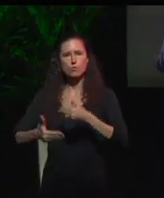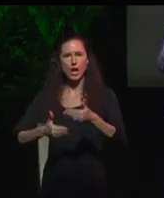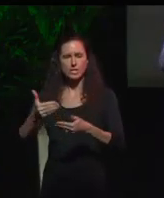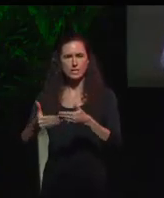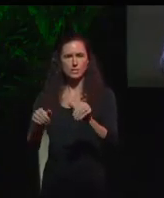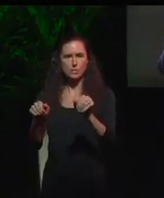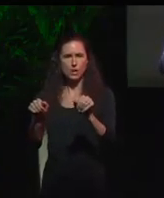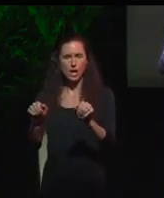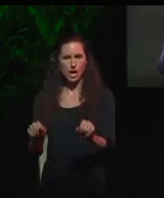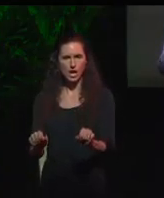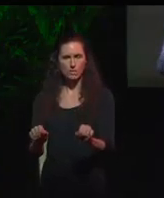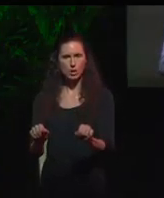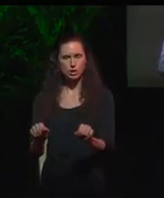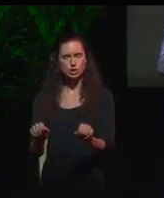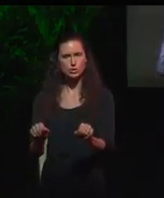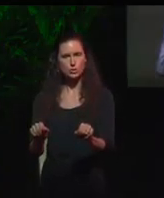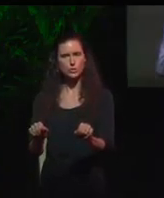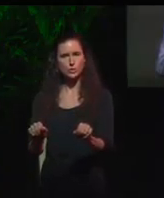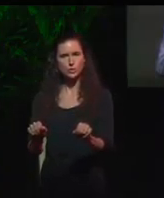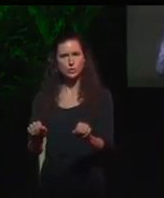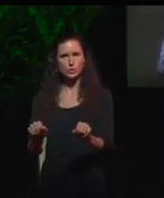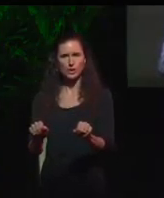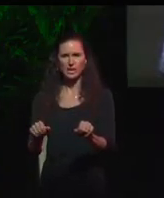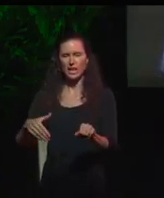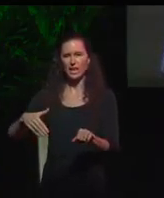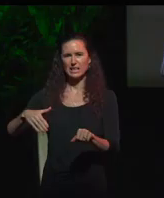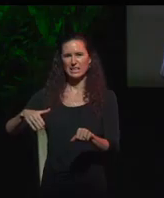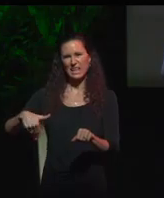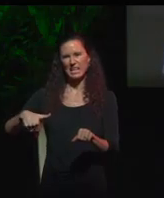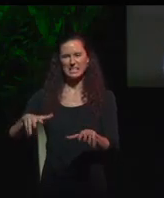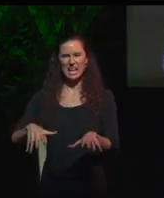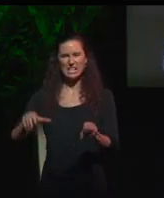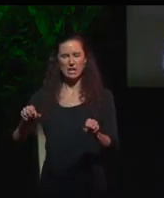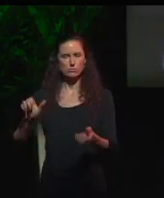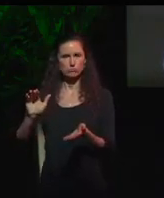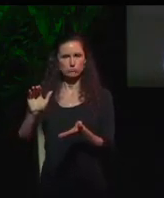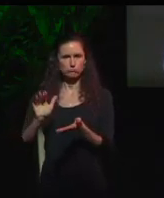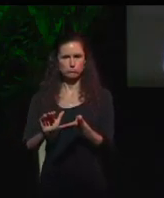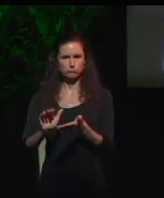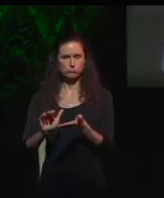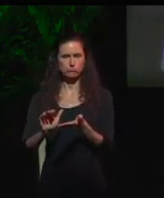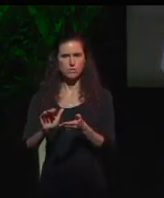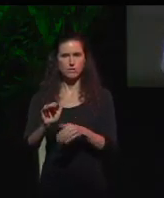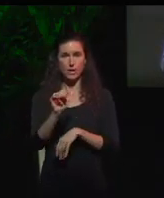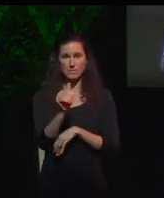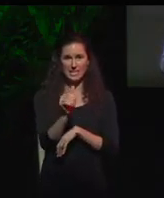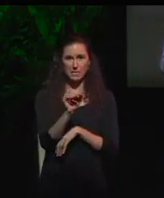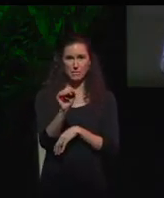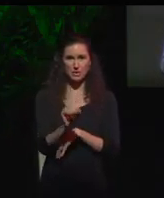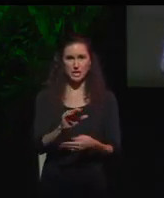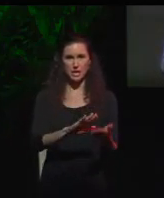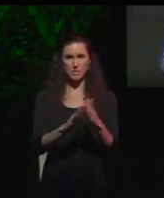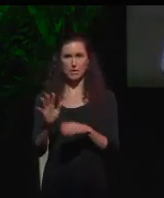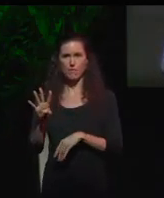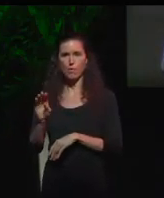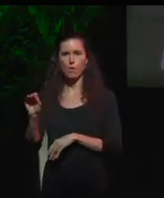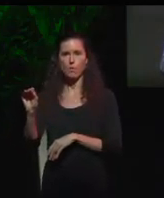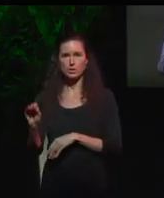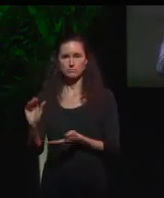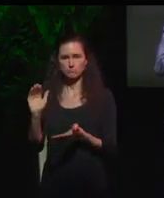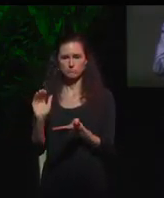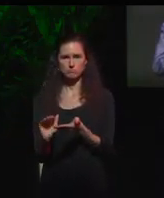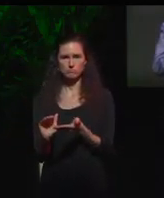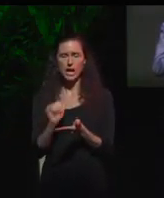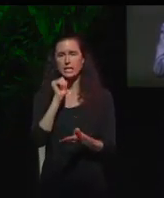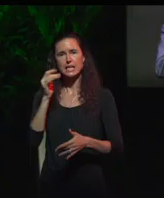We were able to cut the number of late adoptions in half, more than in half, from 10% down to 4%. It's